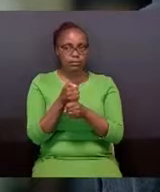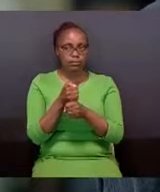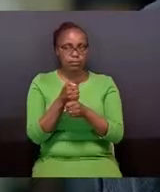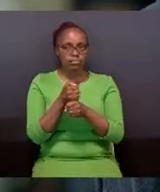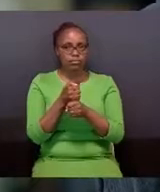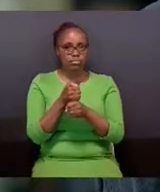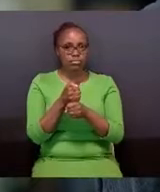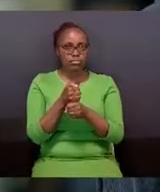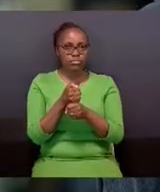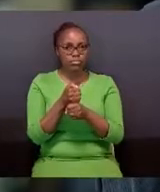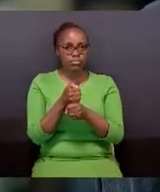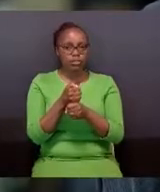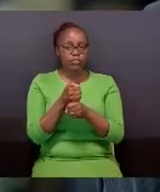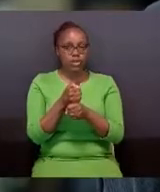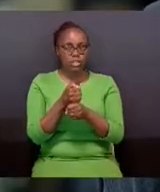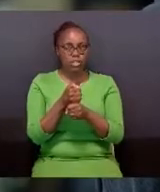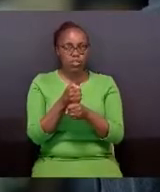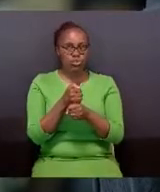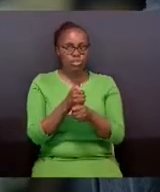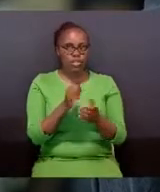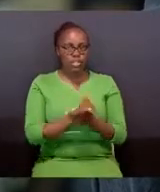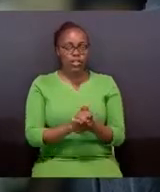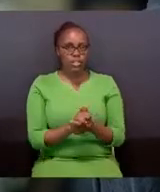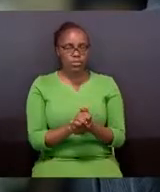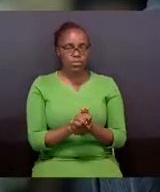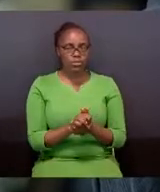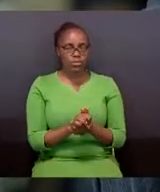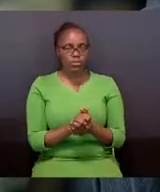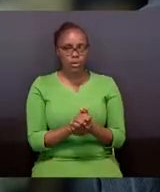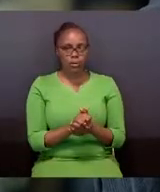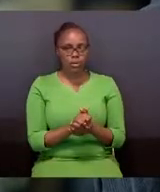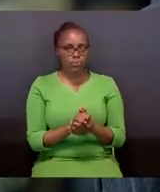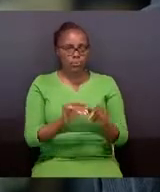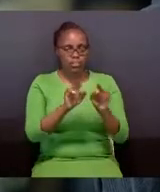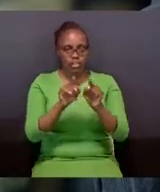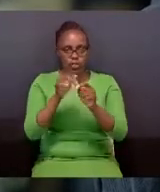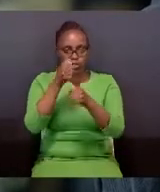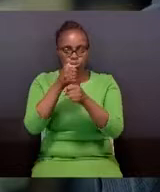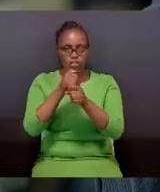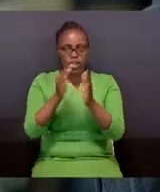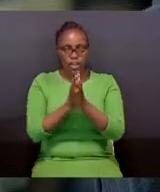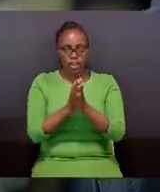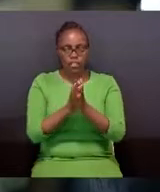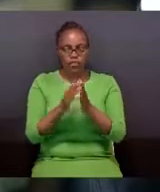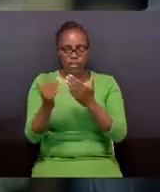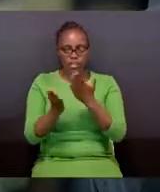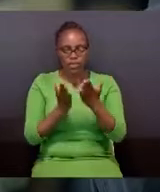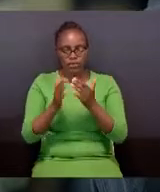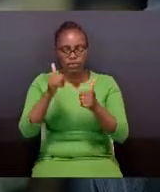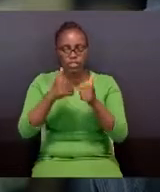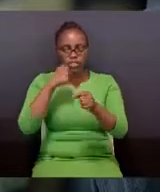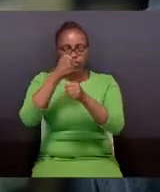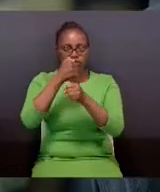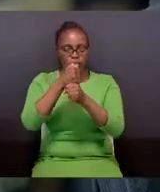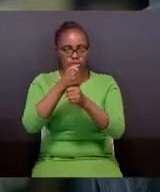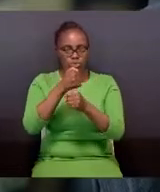be present, to move forward, to do what it takes even for themselves, for